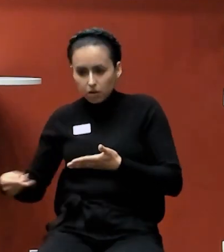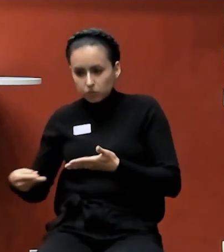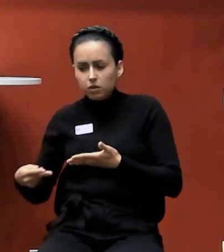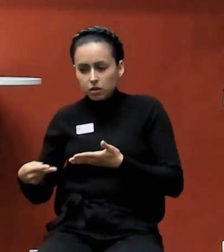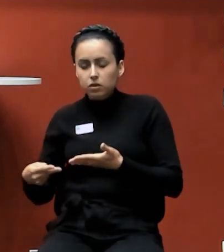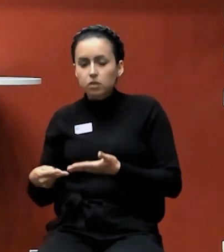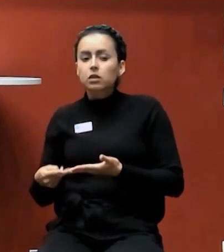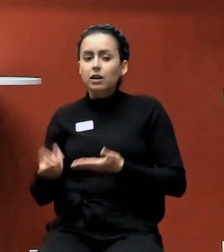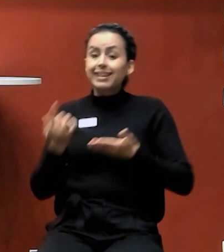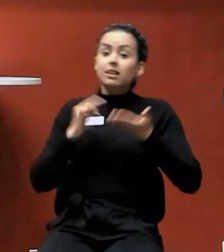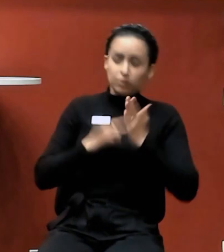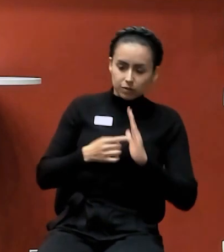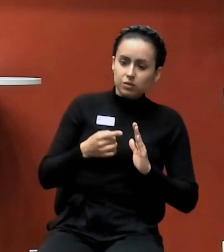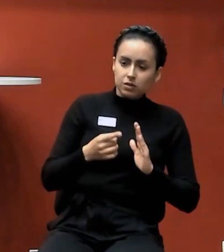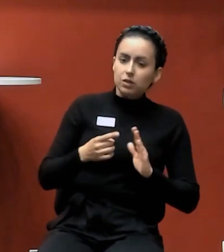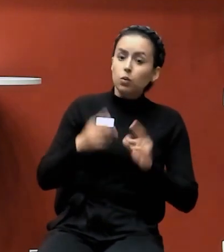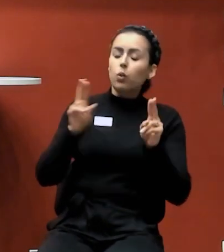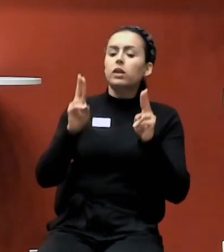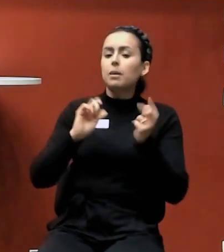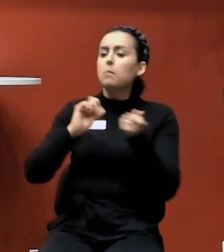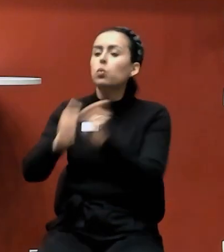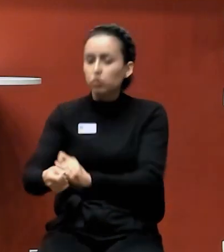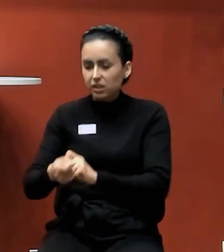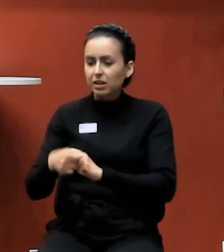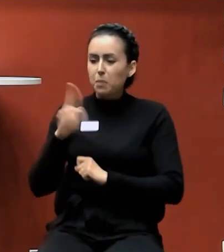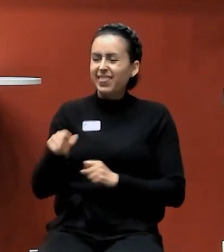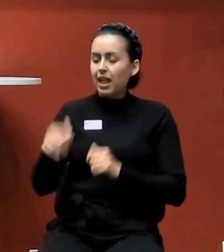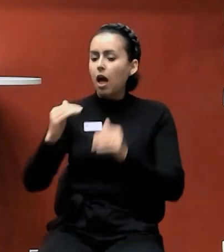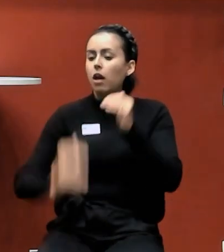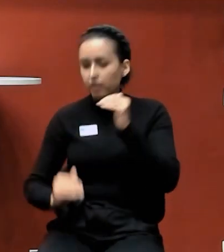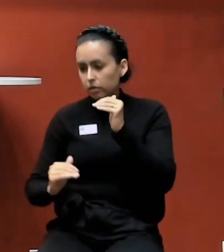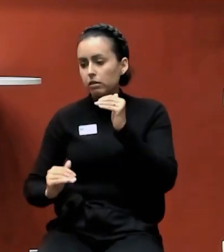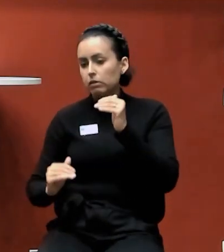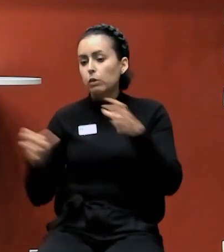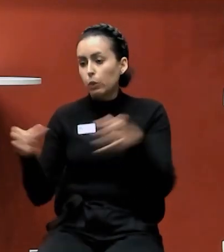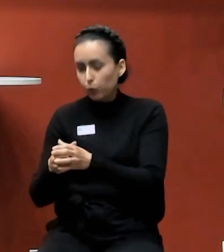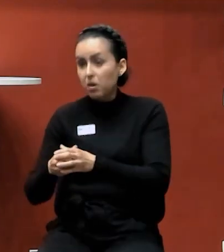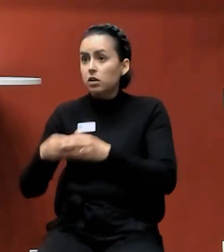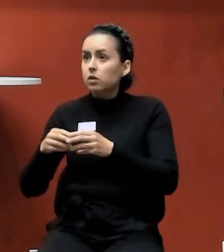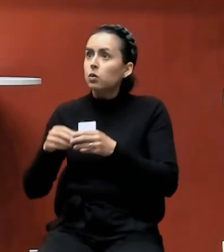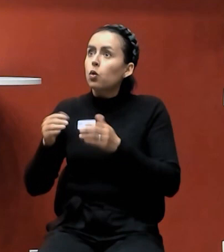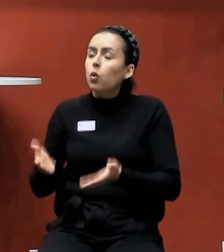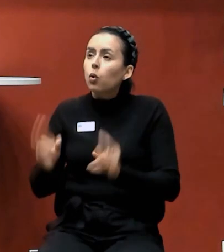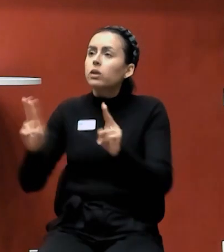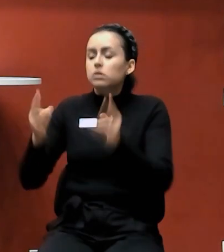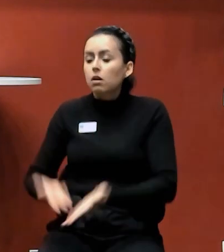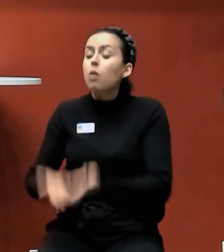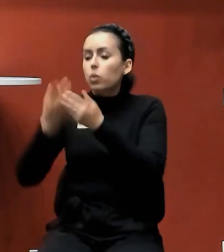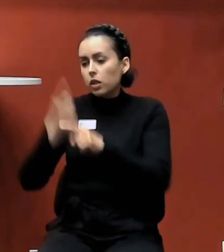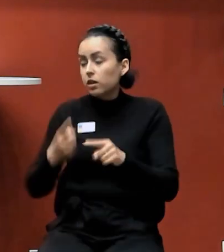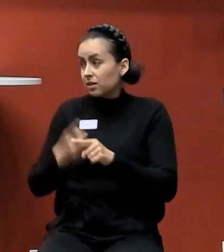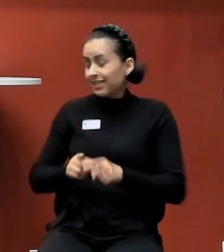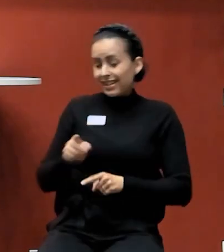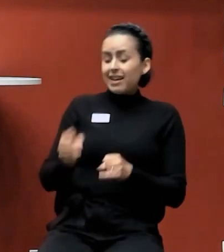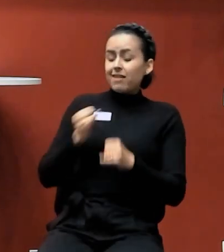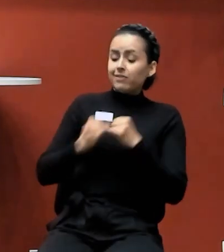meant to make changes that would help that group of people in a lasting exactly. way. Exactly. Yeah. And that last part is actually